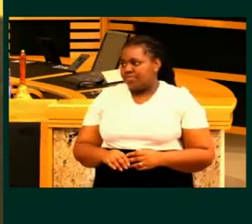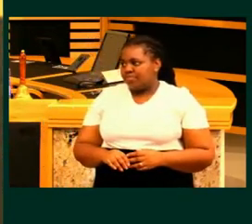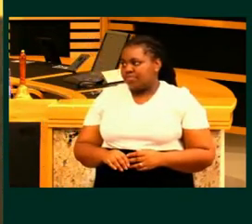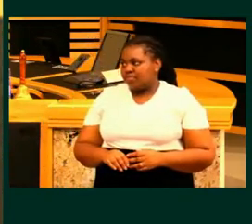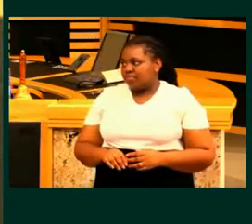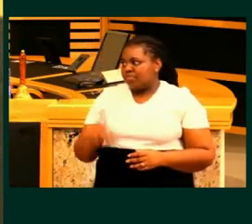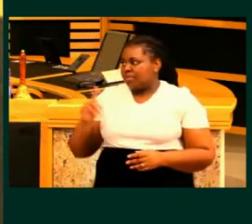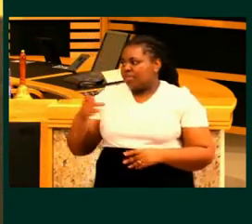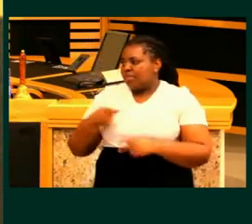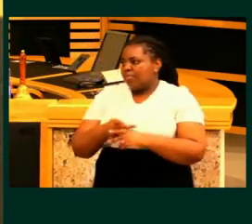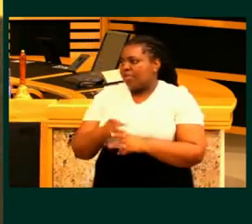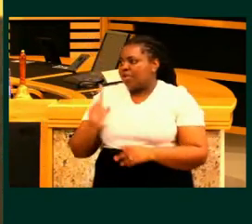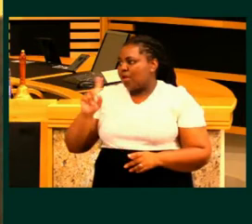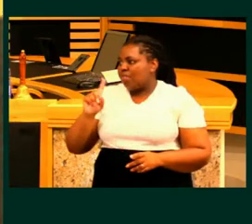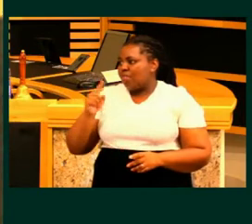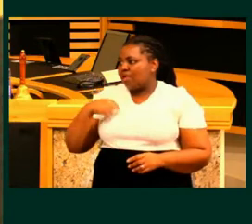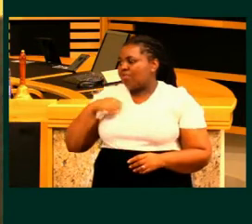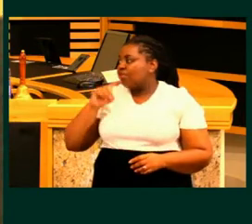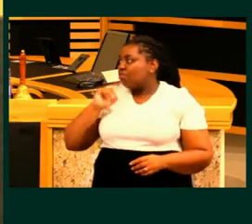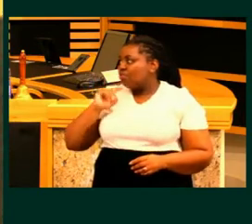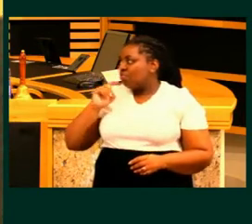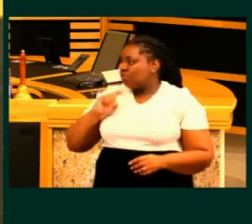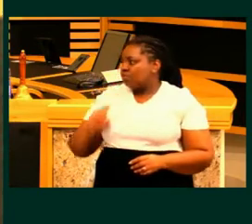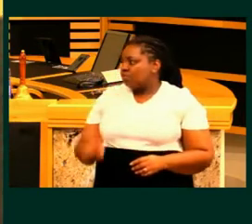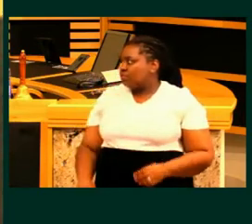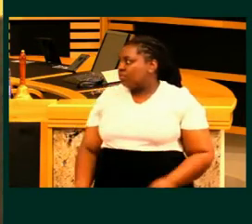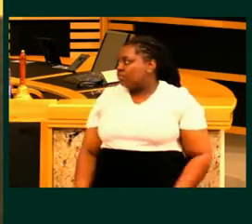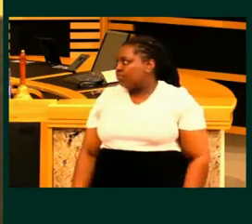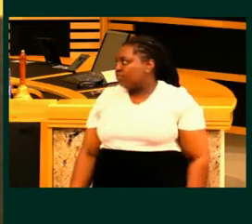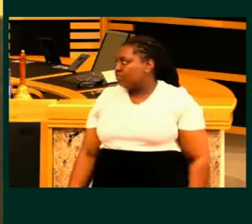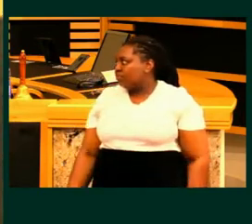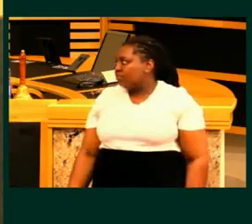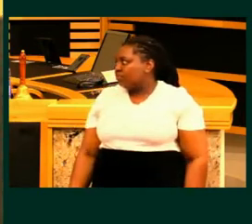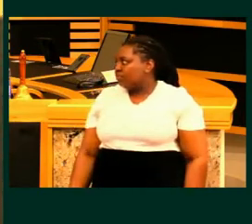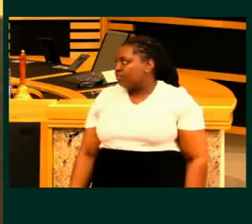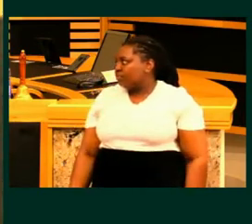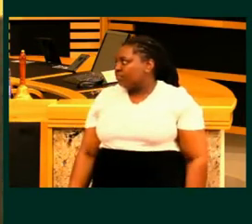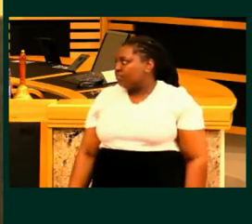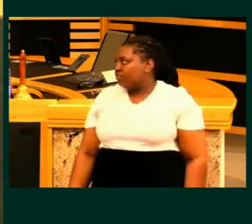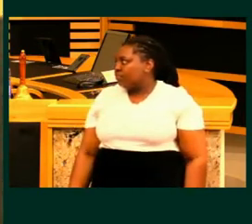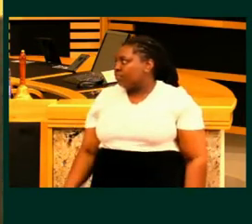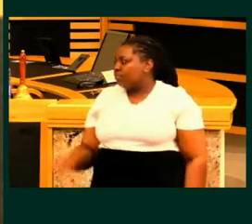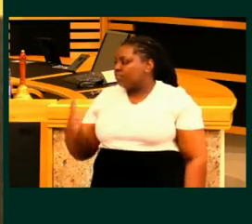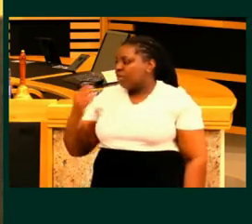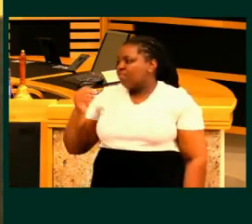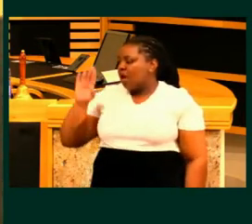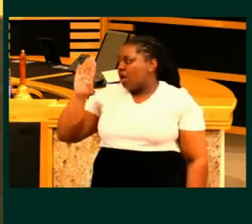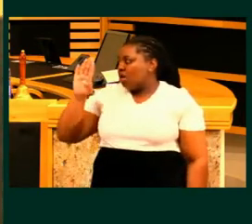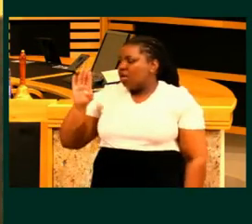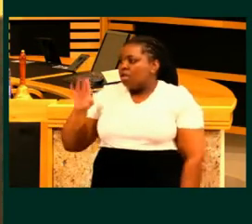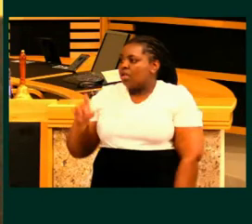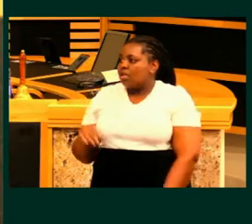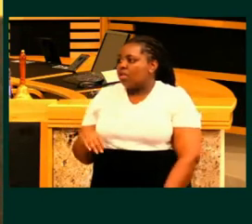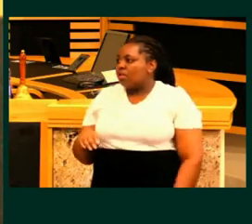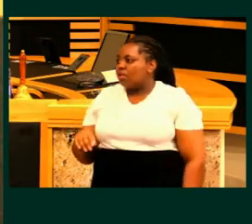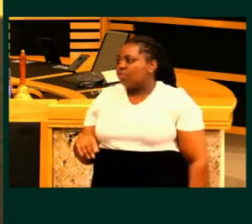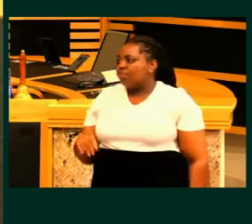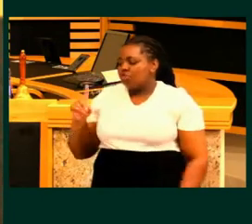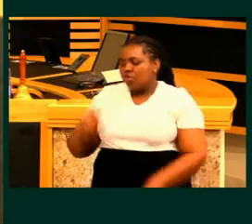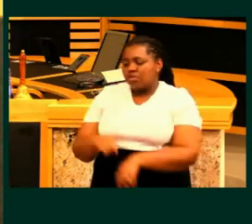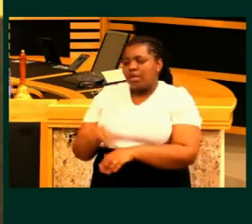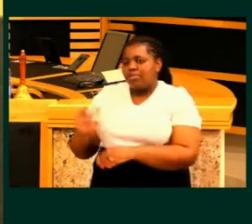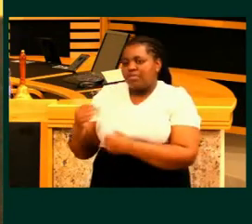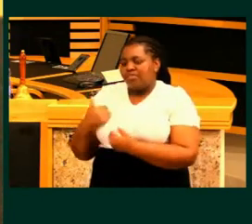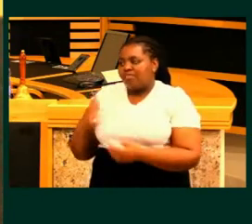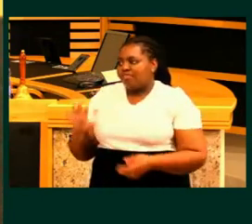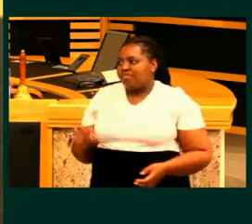product that we used also uh contained sorry there is a hand onor profan your time is safe